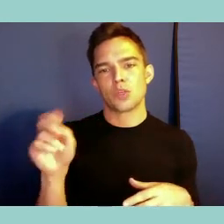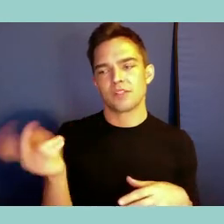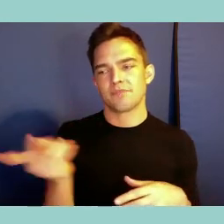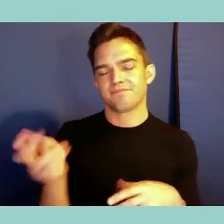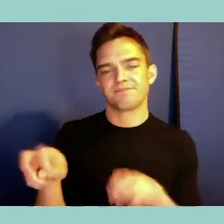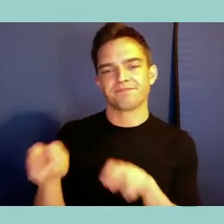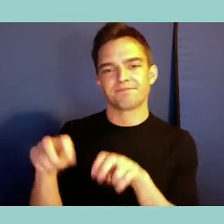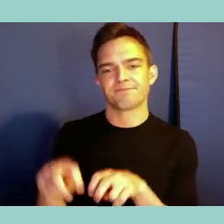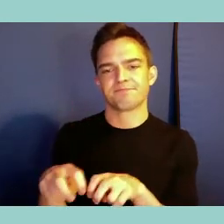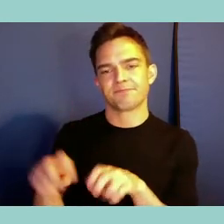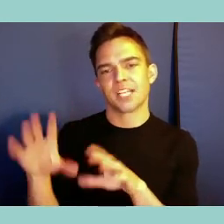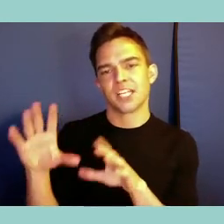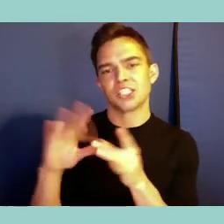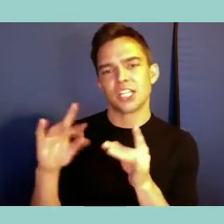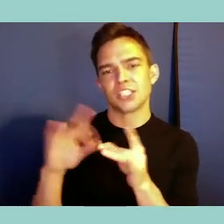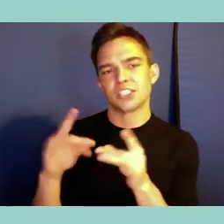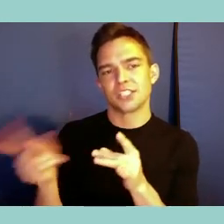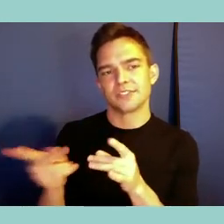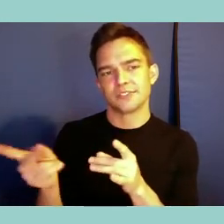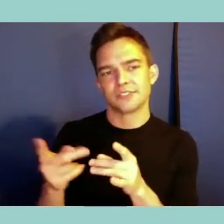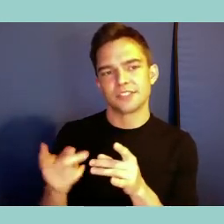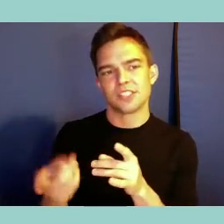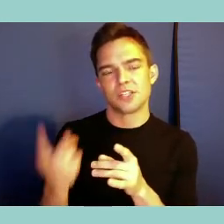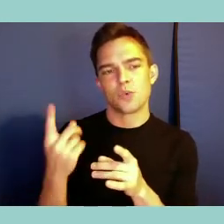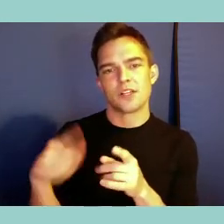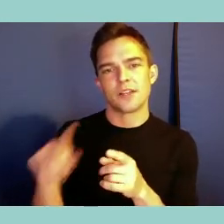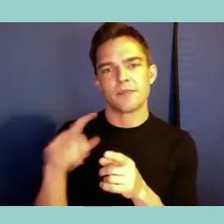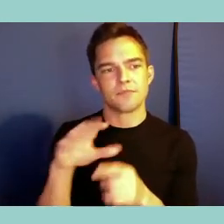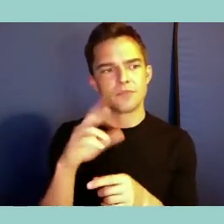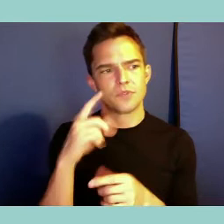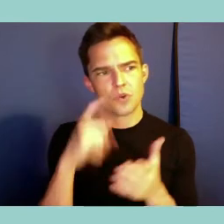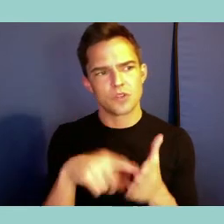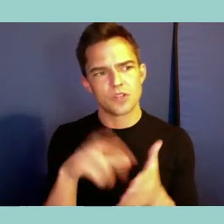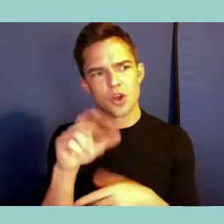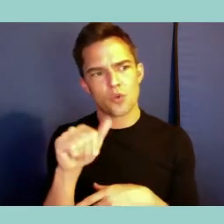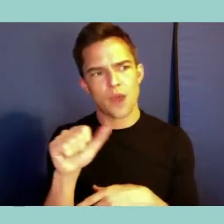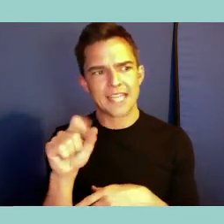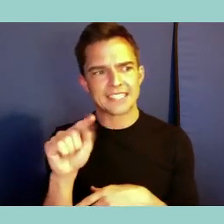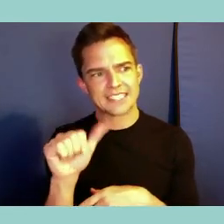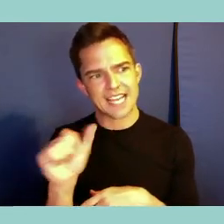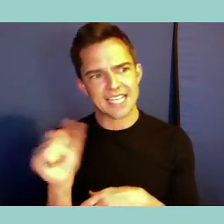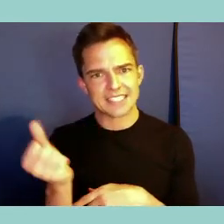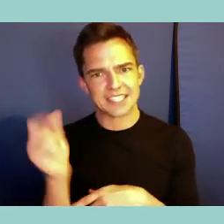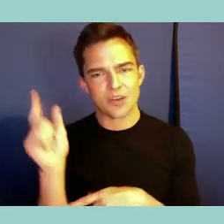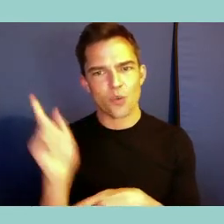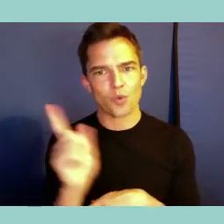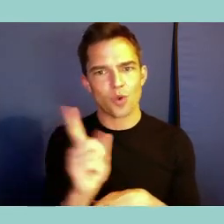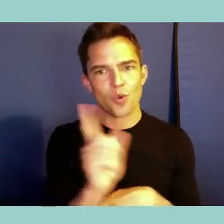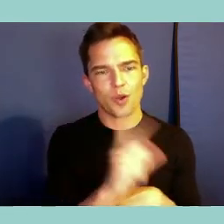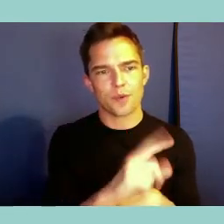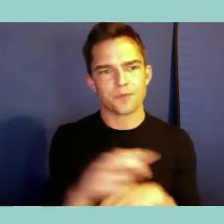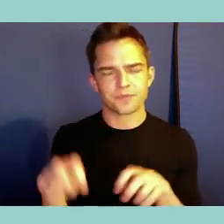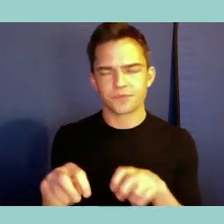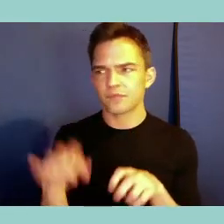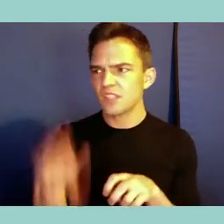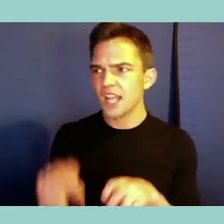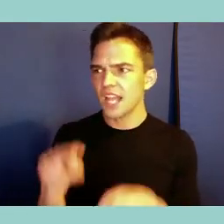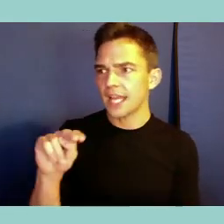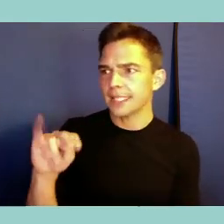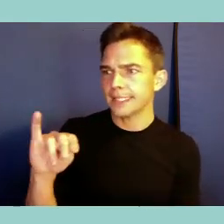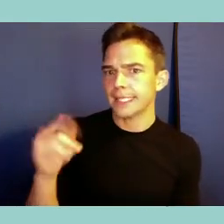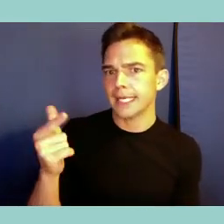by side talking, when one of them notices Rastus coming down the street. "Is that a